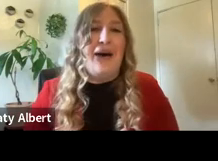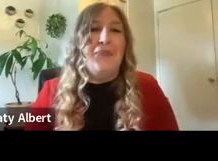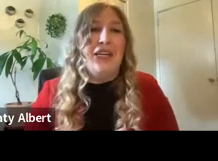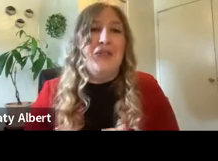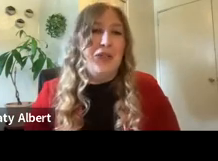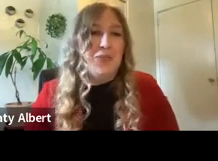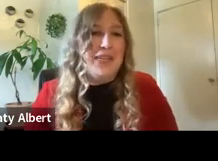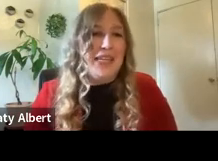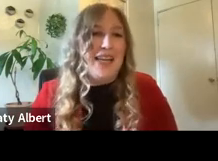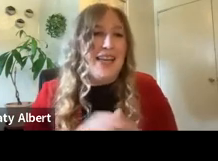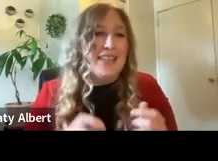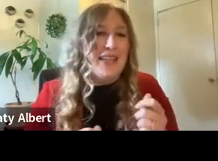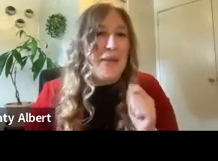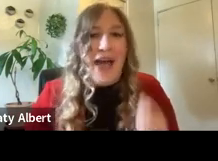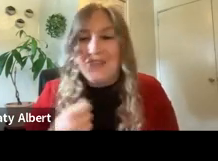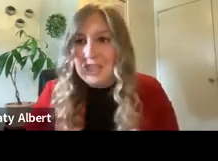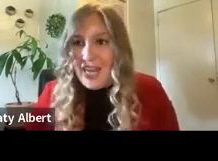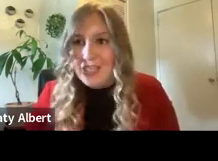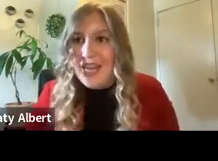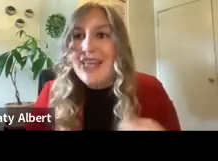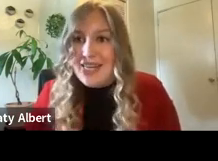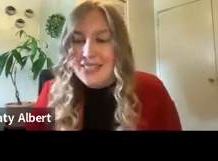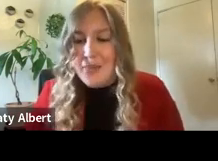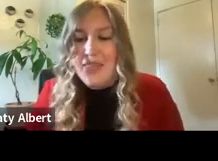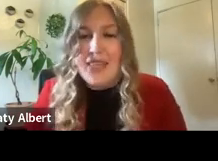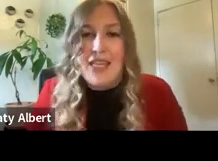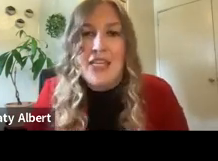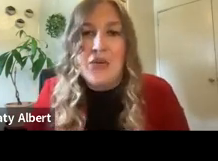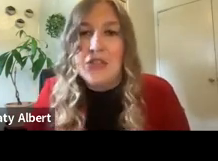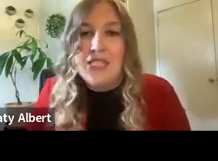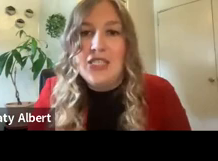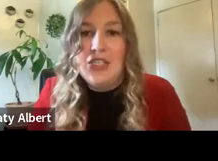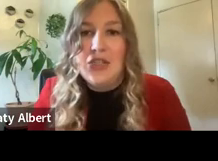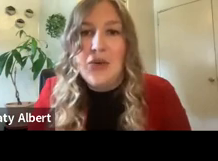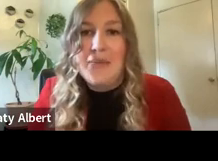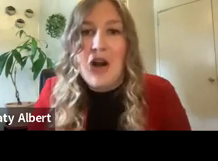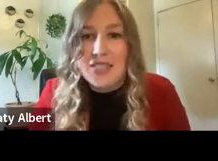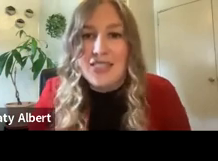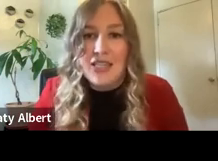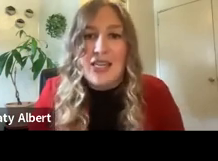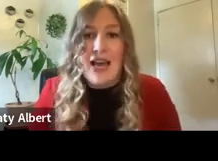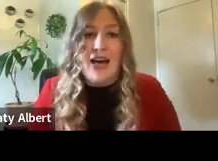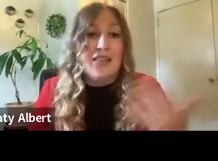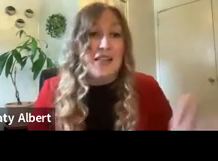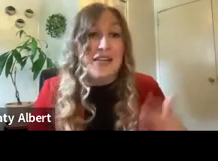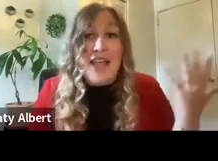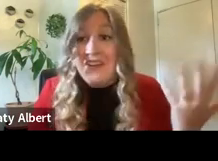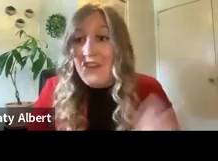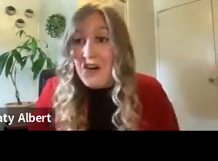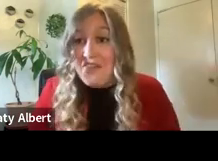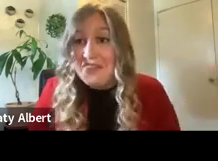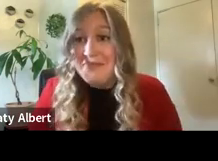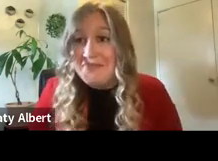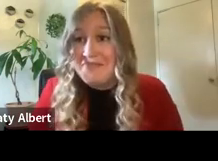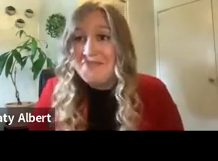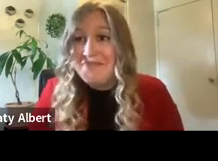So, social media is ever changing, and it is something that, you'll need to constantly learn and